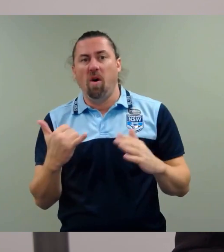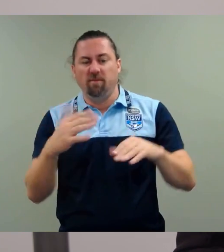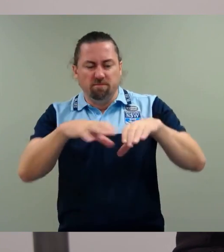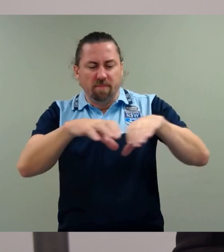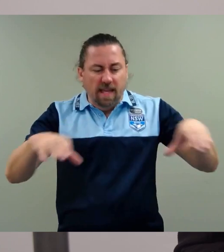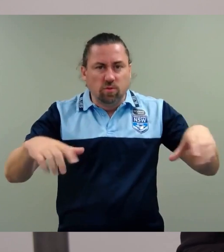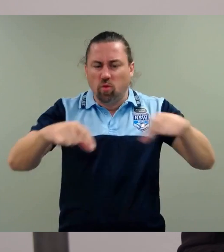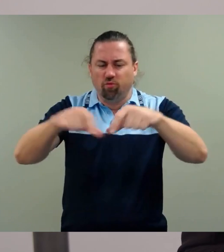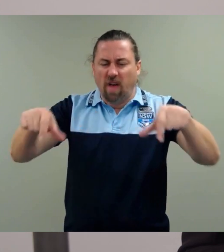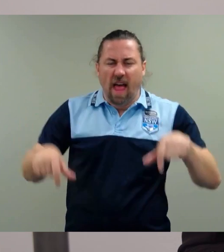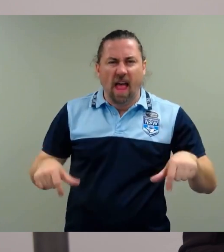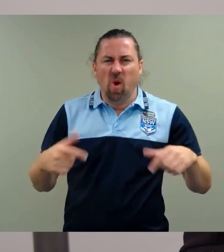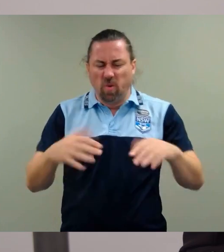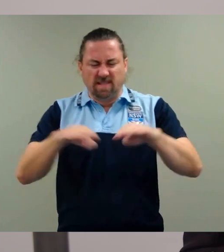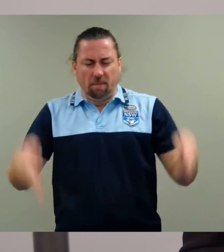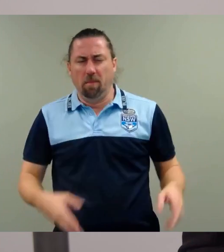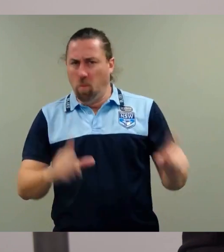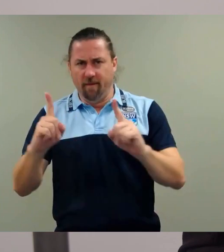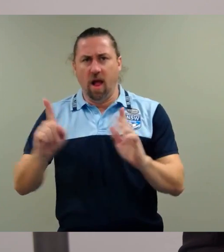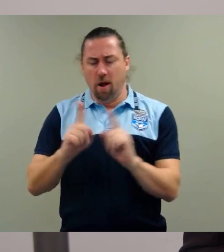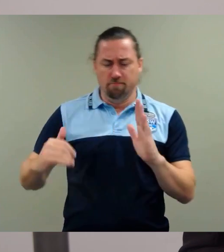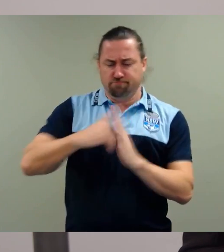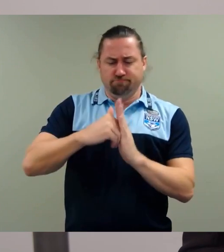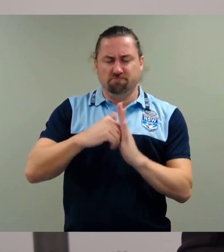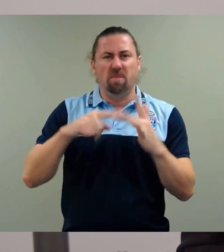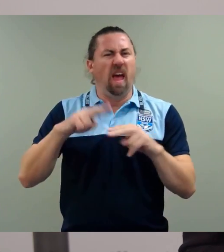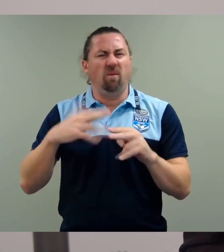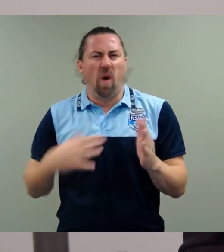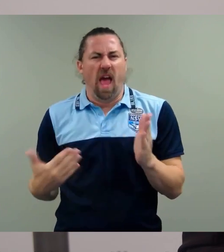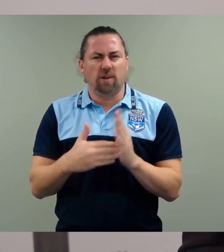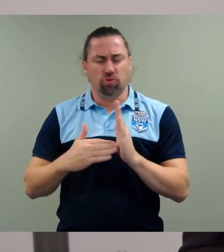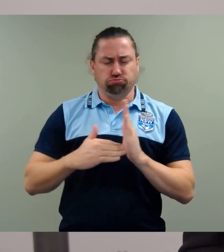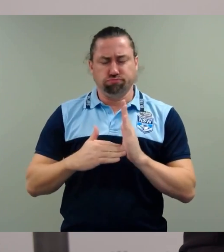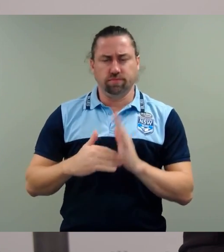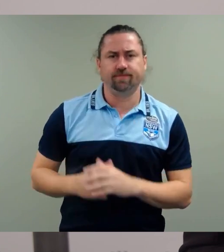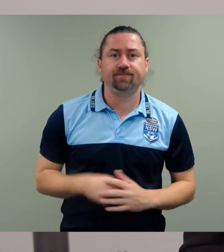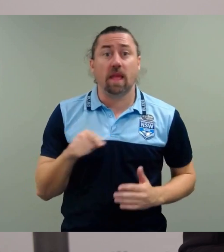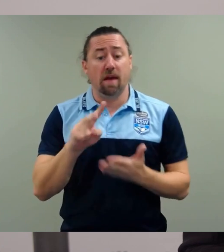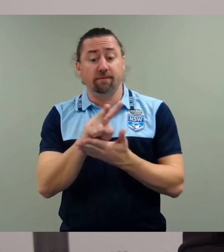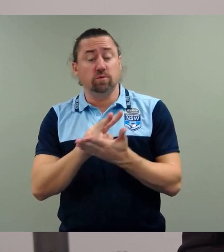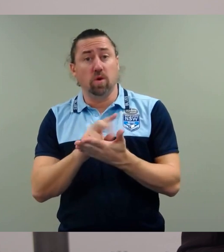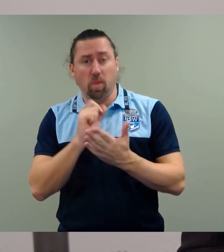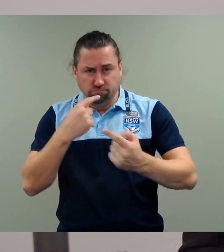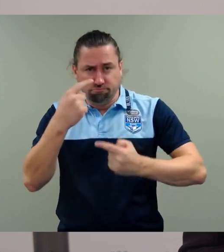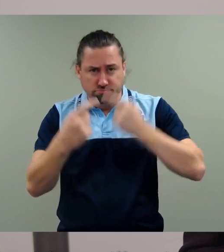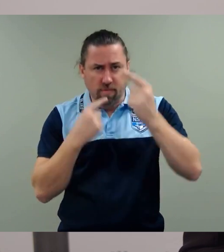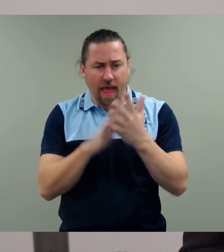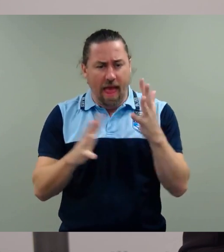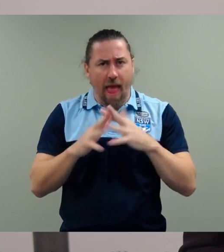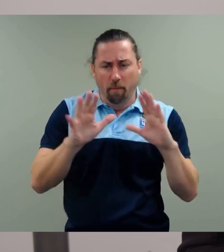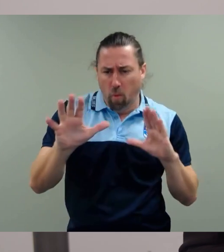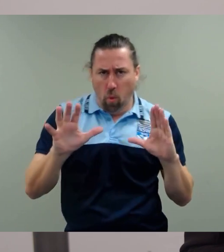front of a bench, rail, or table for extra support. This video will guide you through each movement of